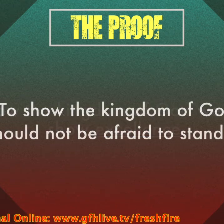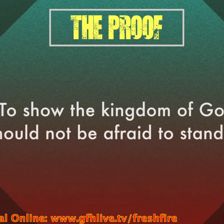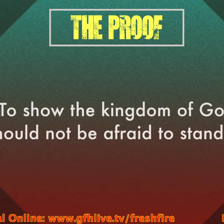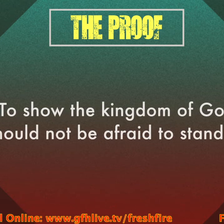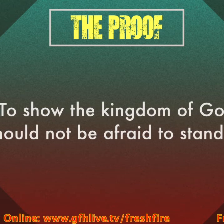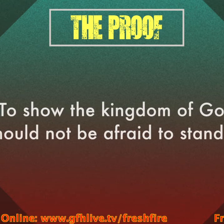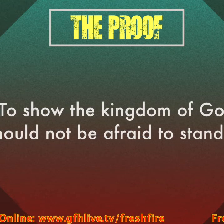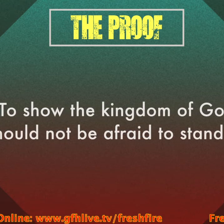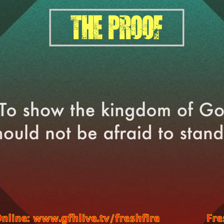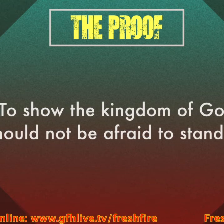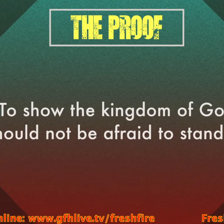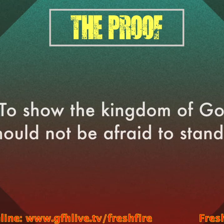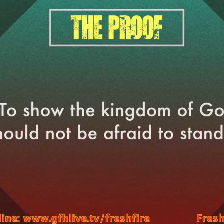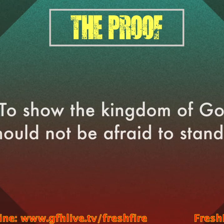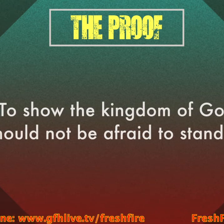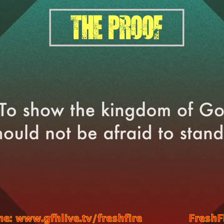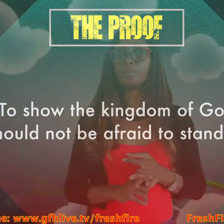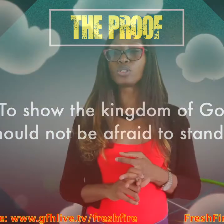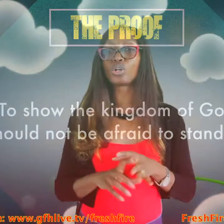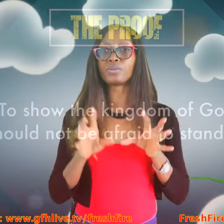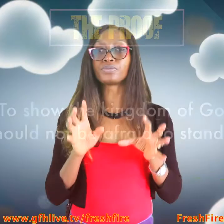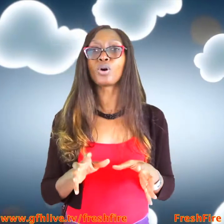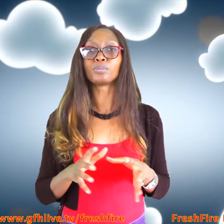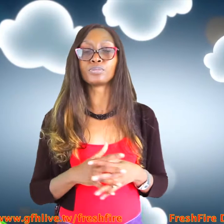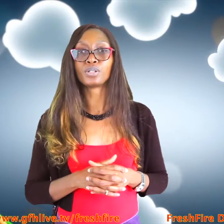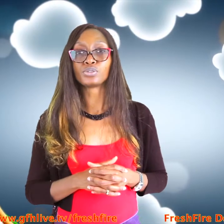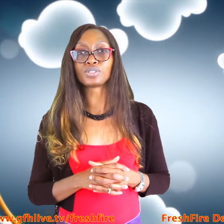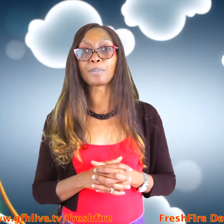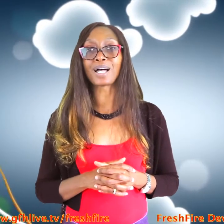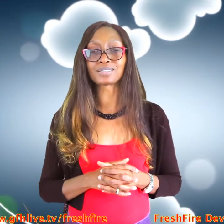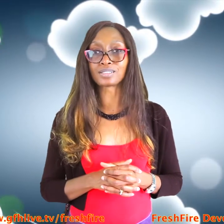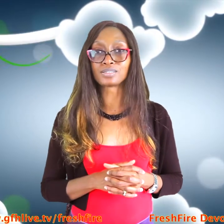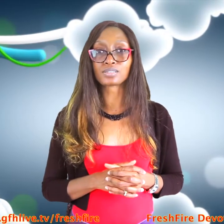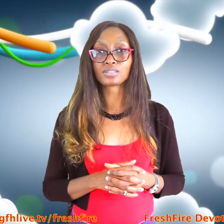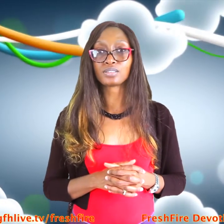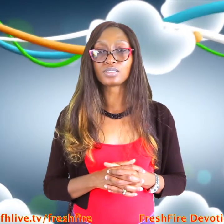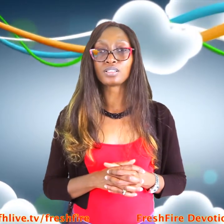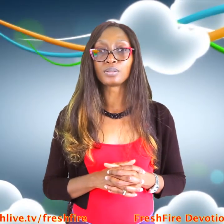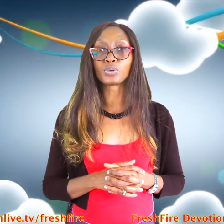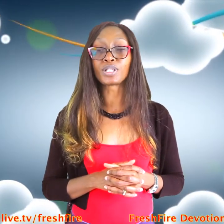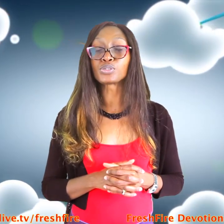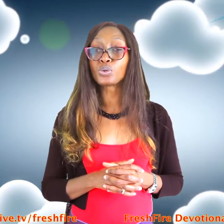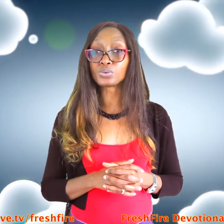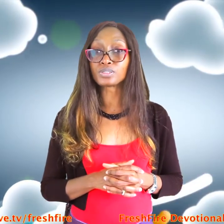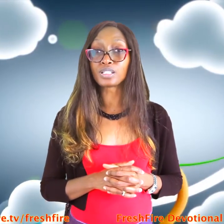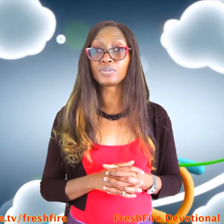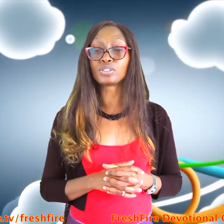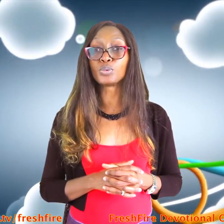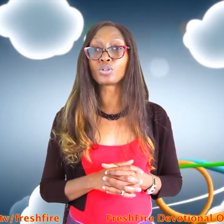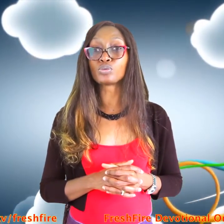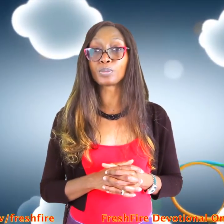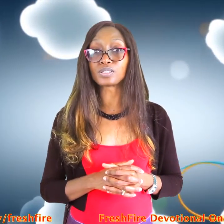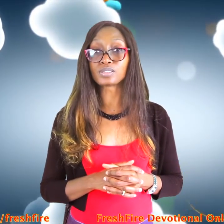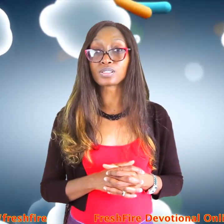world, because the world wants to make you conform to their patterns. But we are told, even